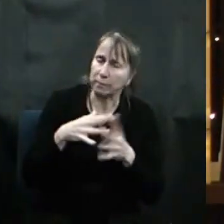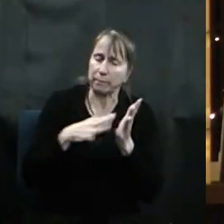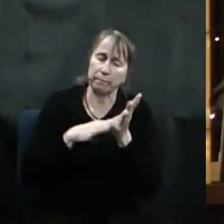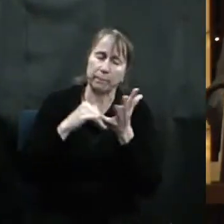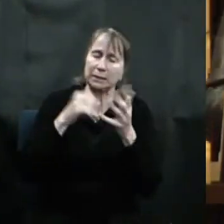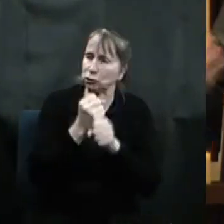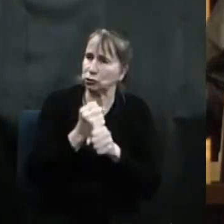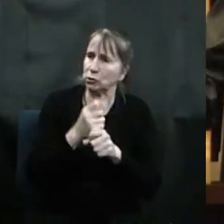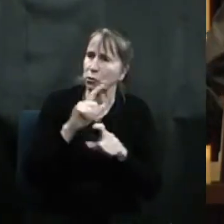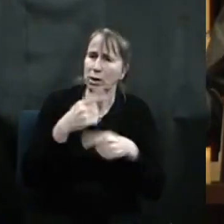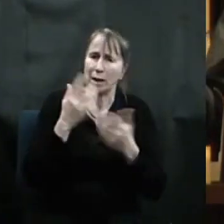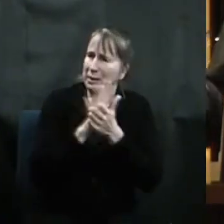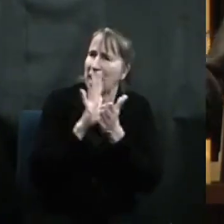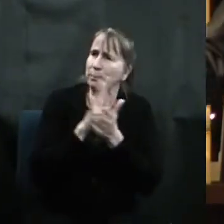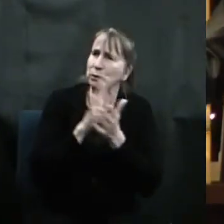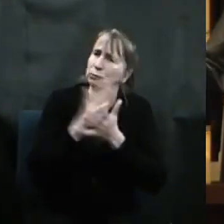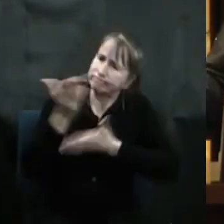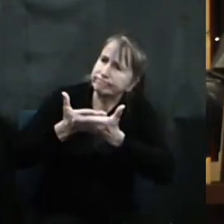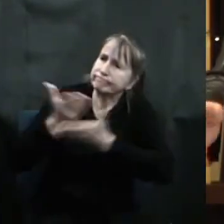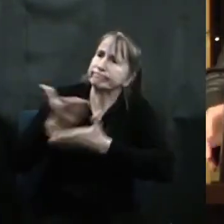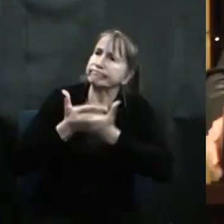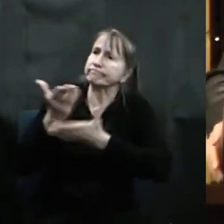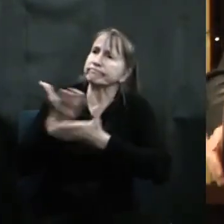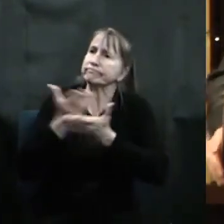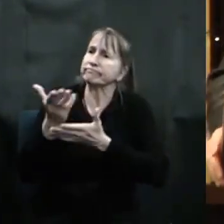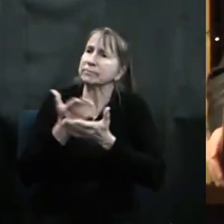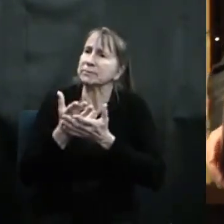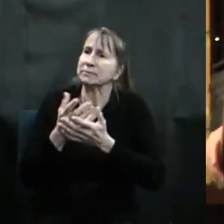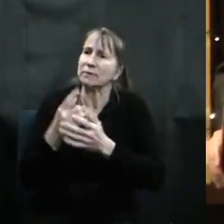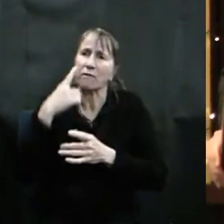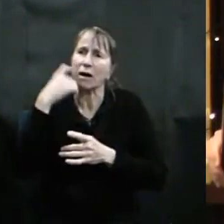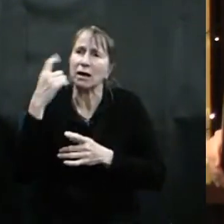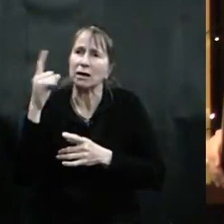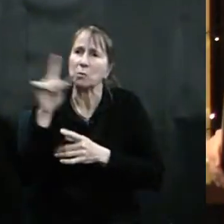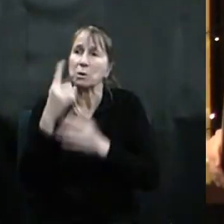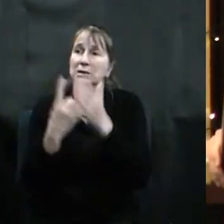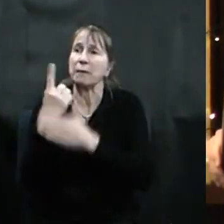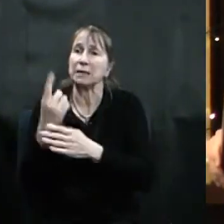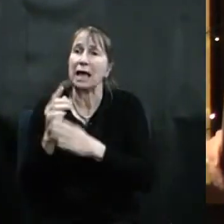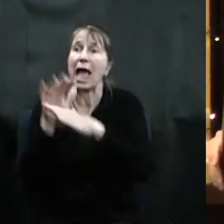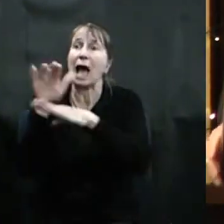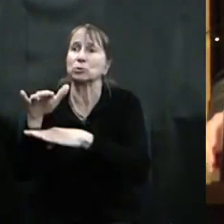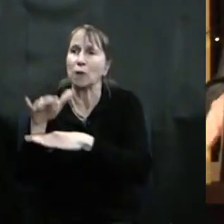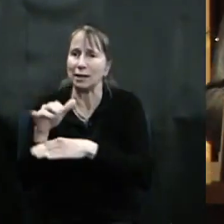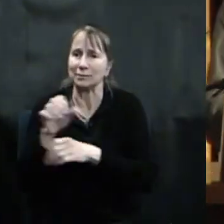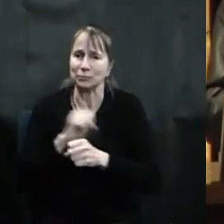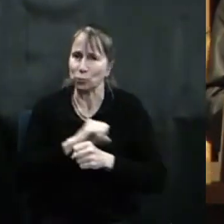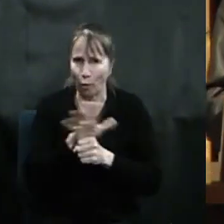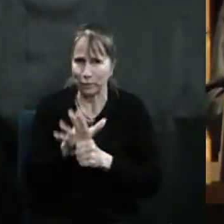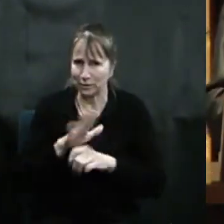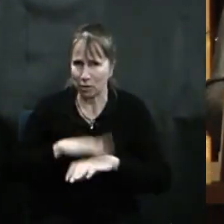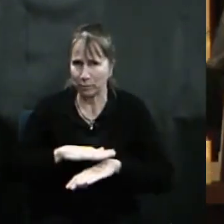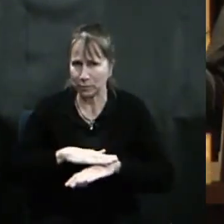about what life is like outside of COVID times. The second thing